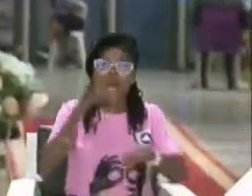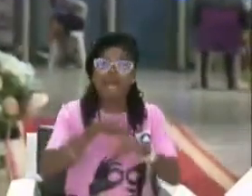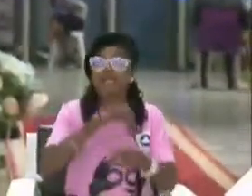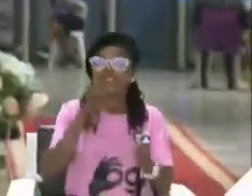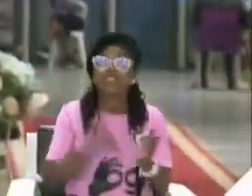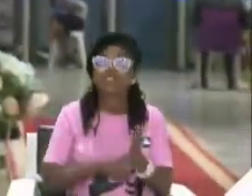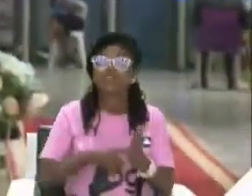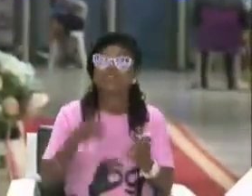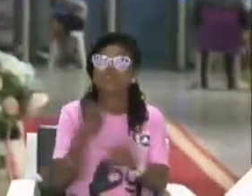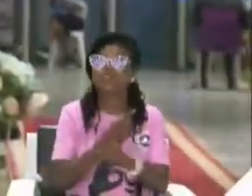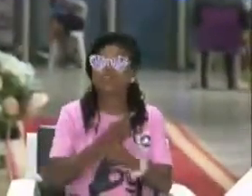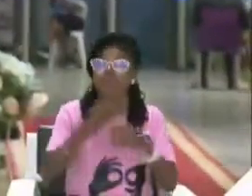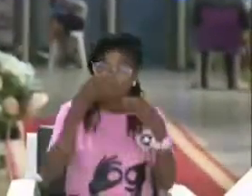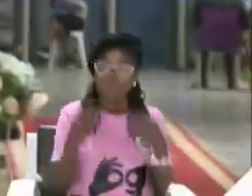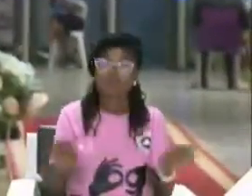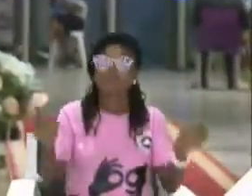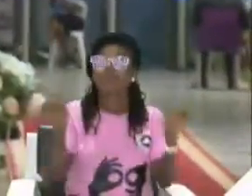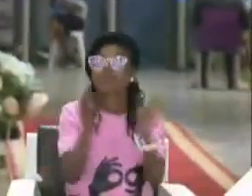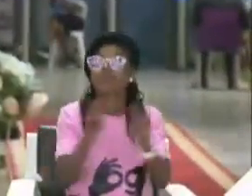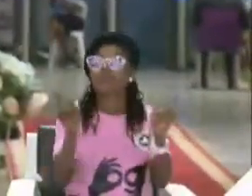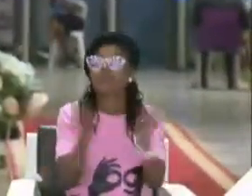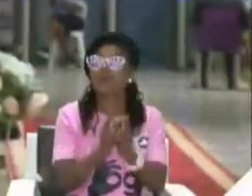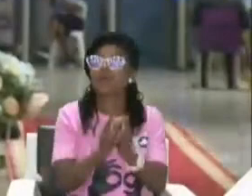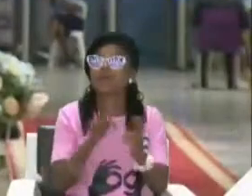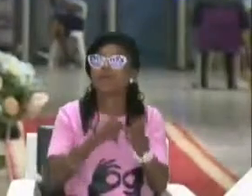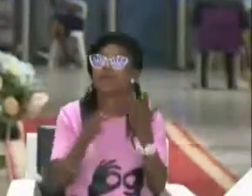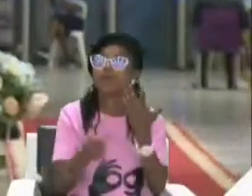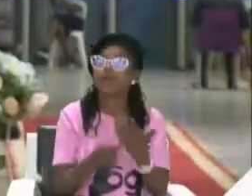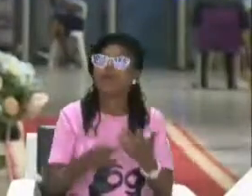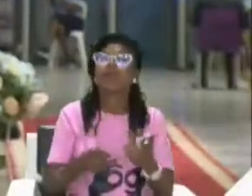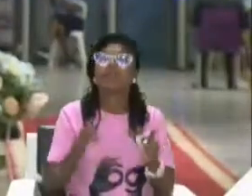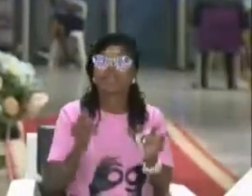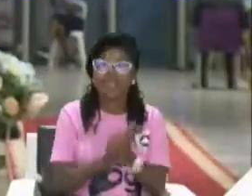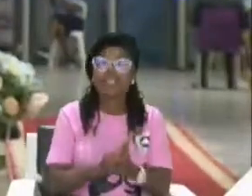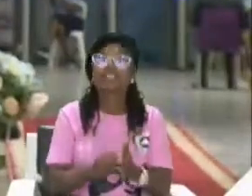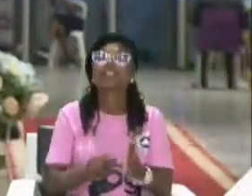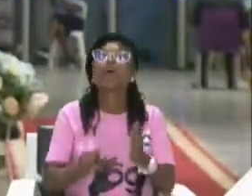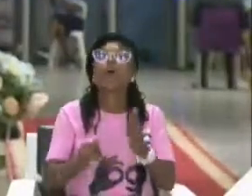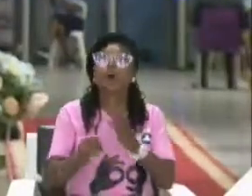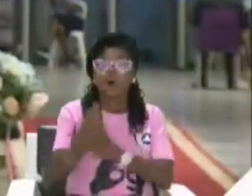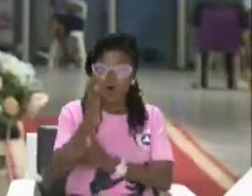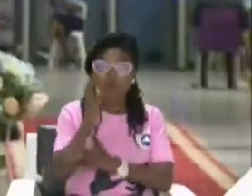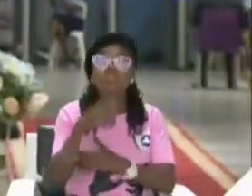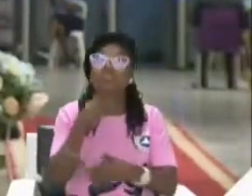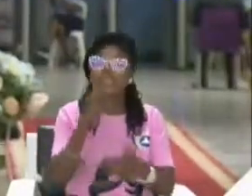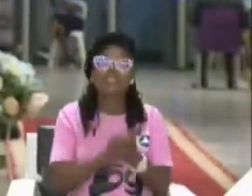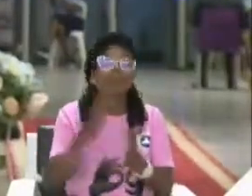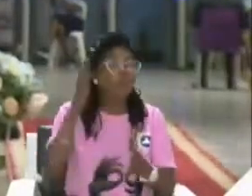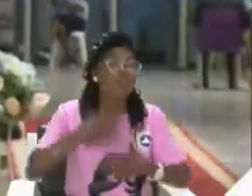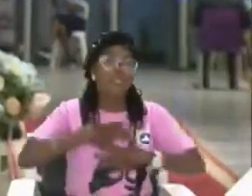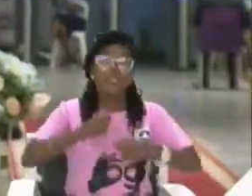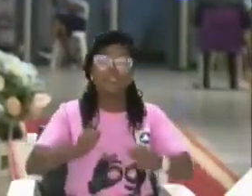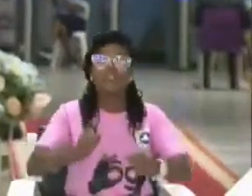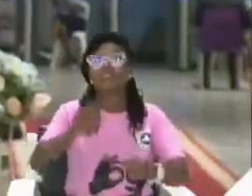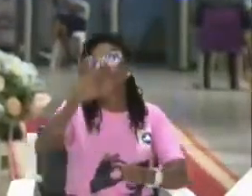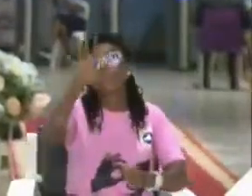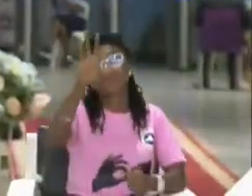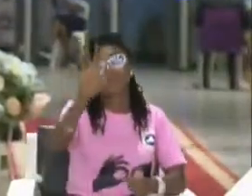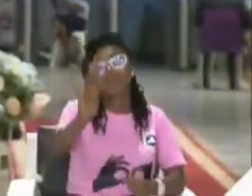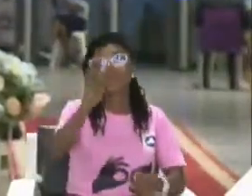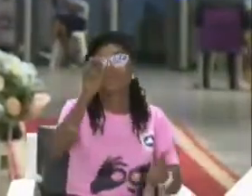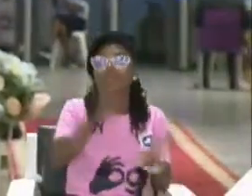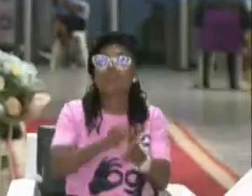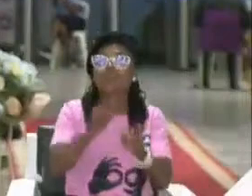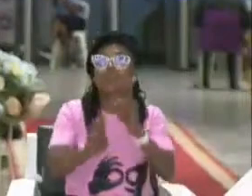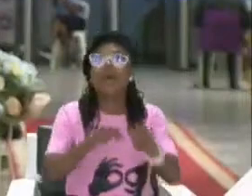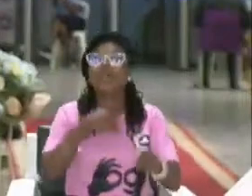conversion. Daddy mentioned that God is going to heal about 100,000 to 200,000 people. So I told God